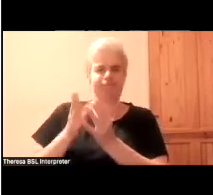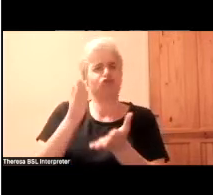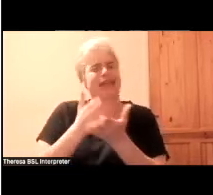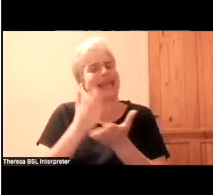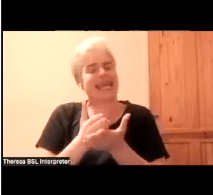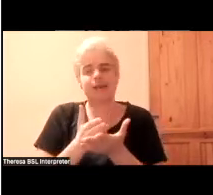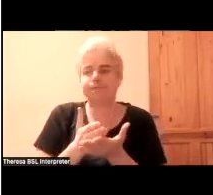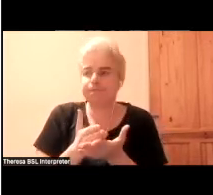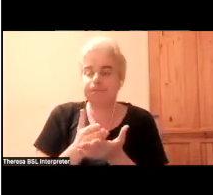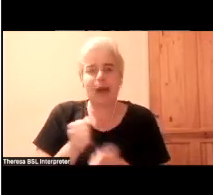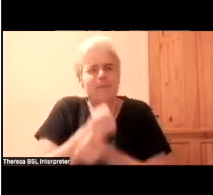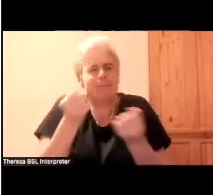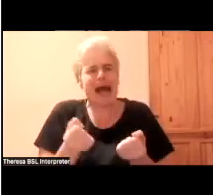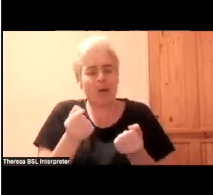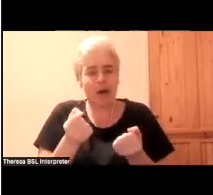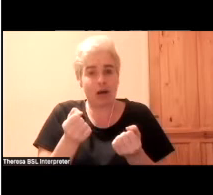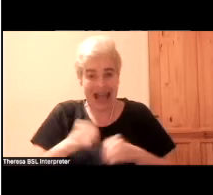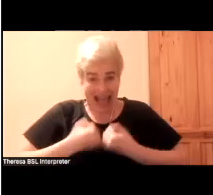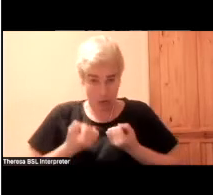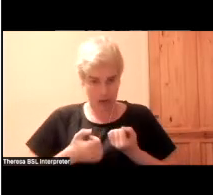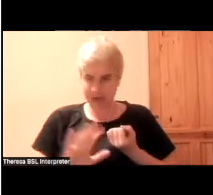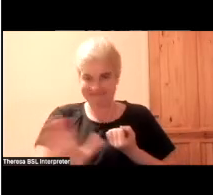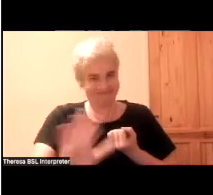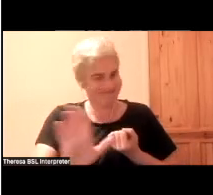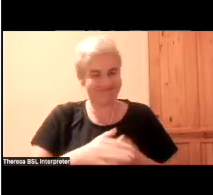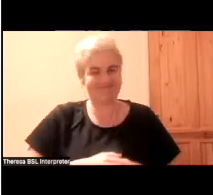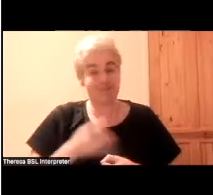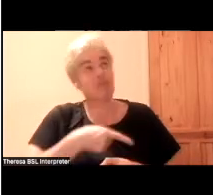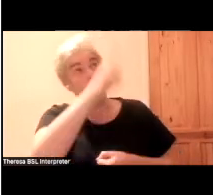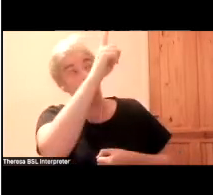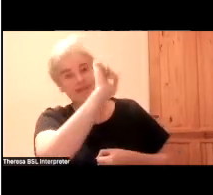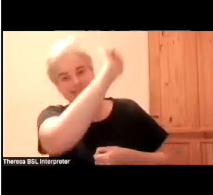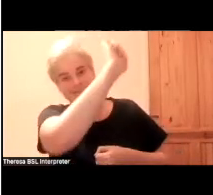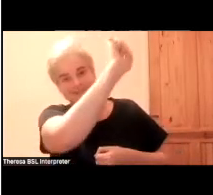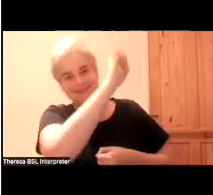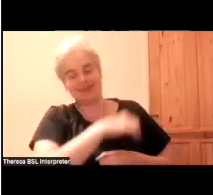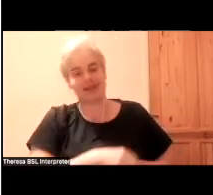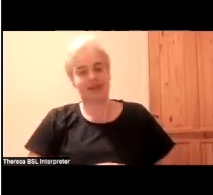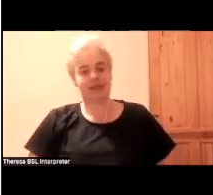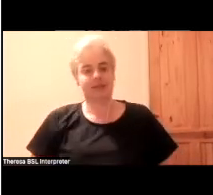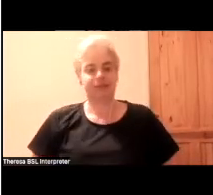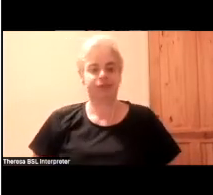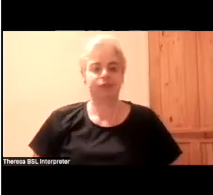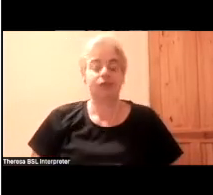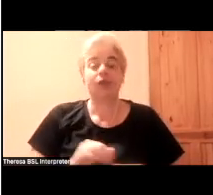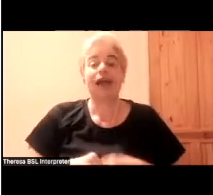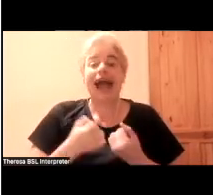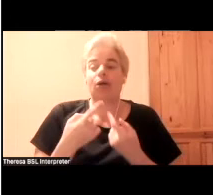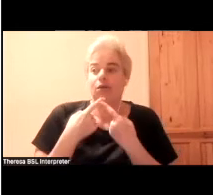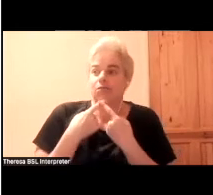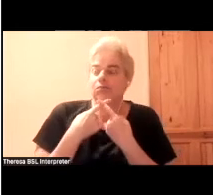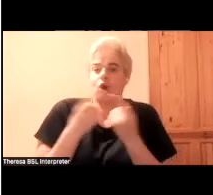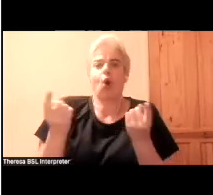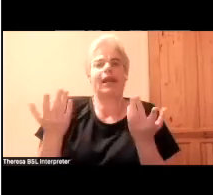ultimately, the power is not ours, but God's. And our calling is